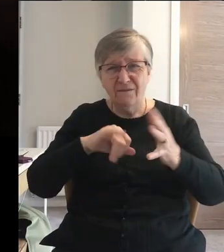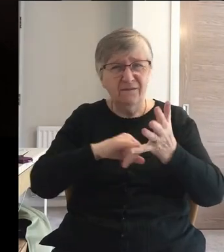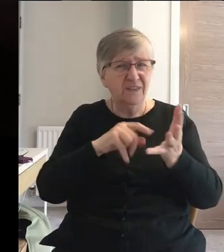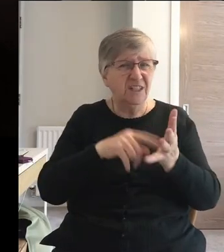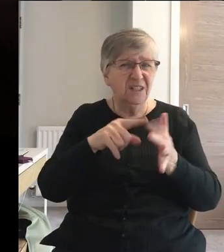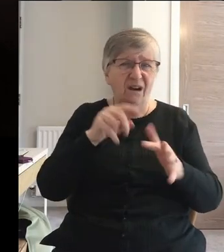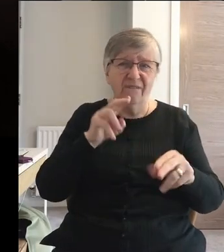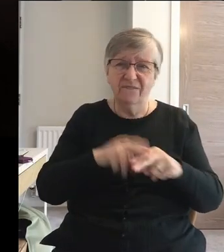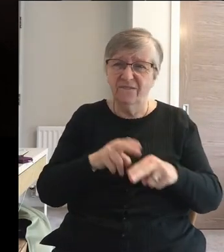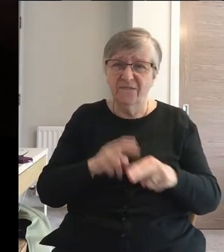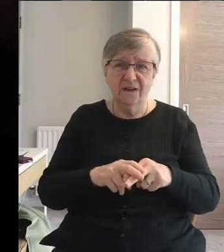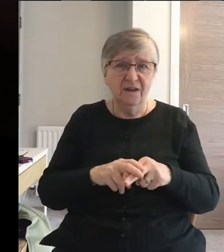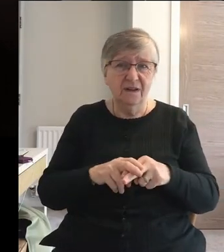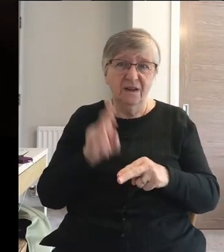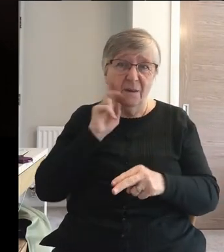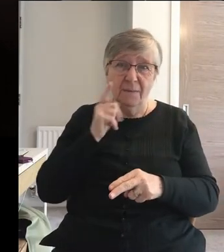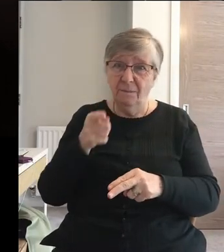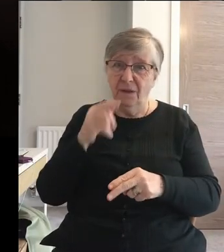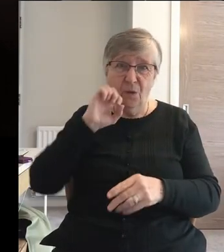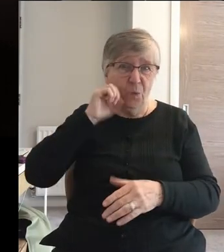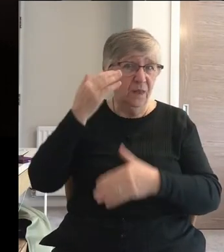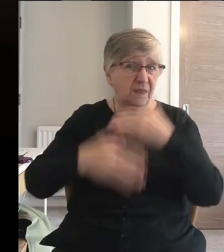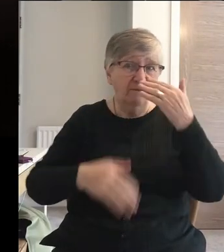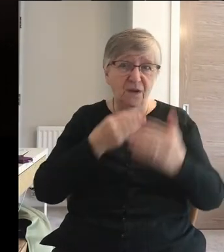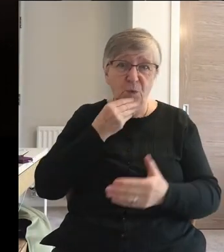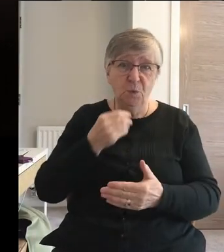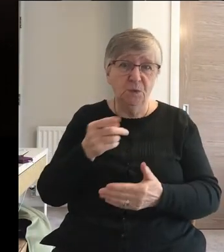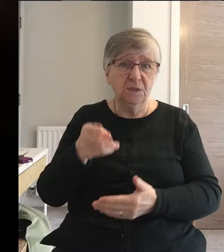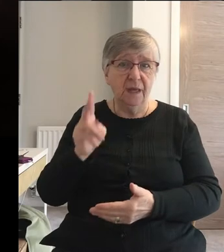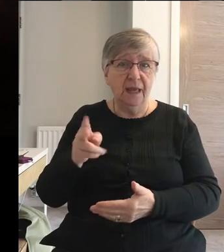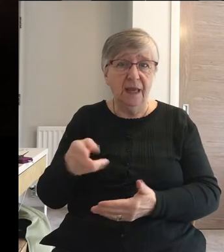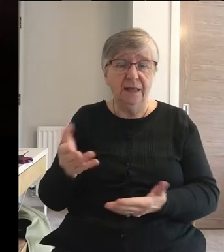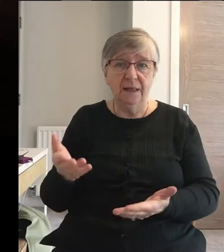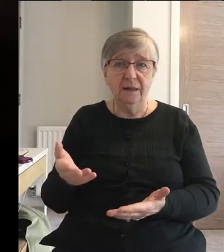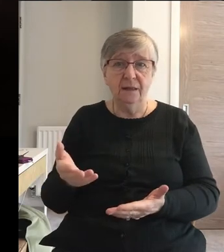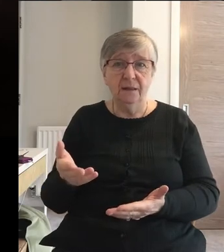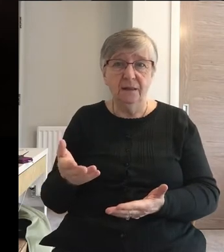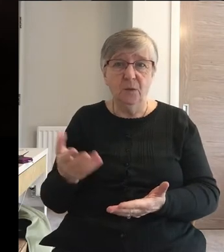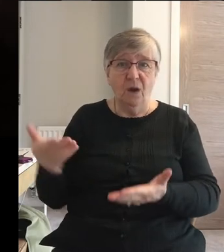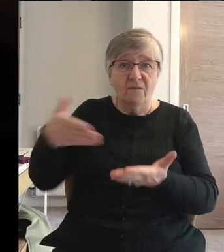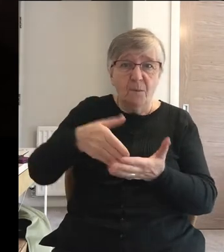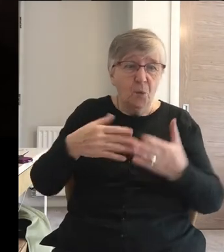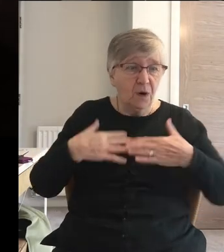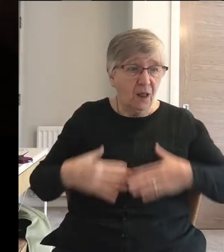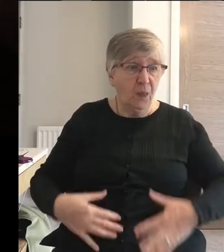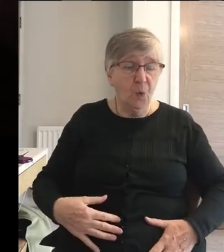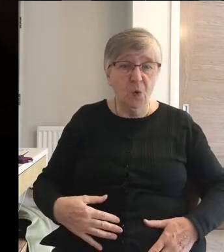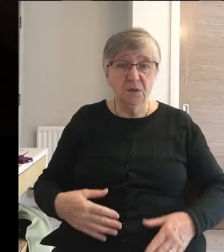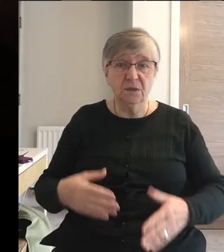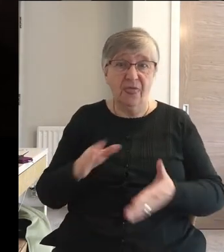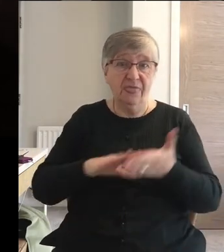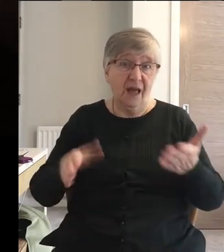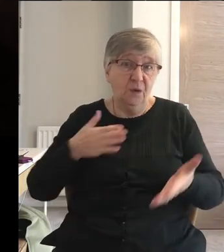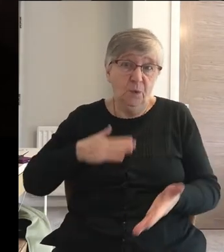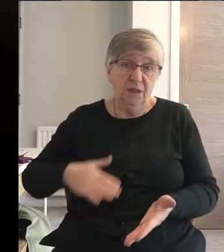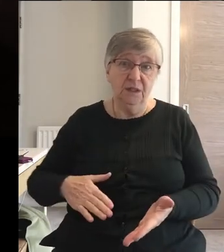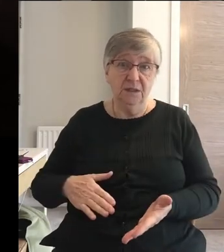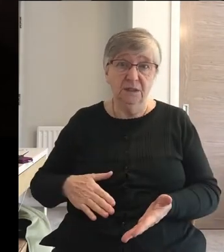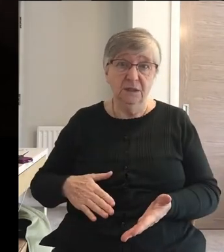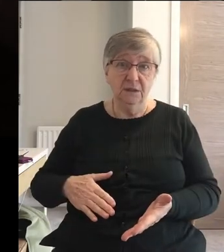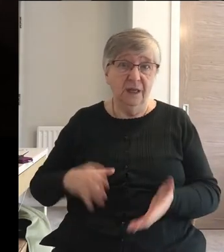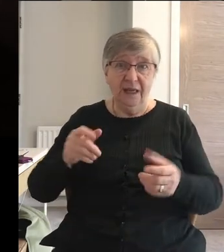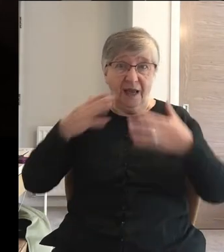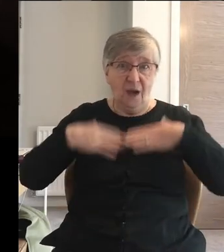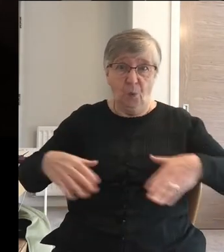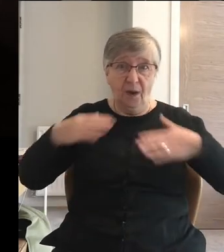and stuff that people are not going to use again? We have more clothes than we're ever going to be able to